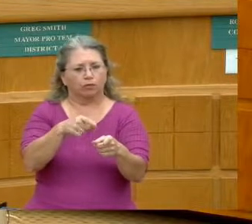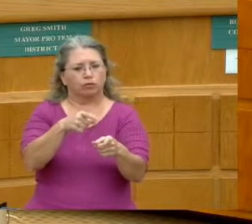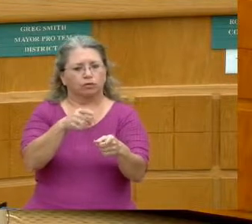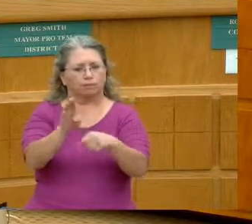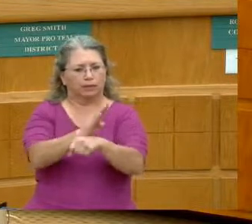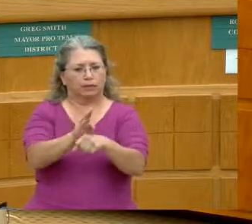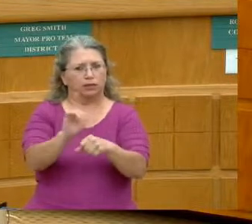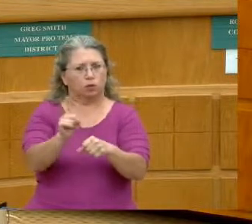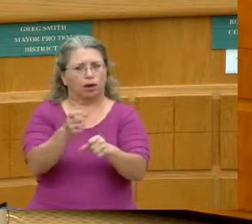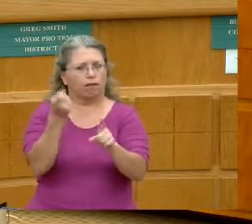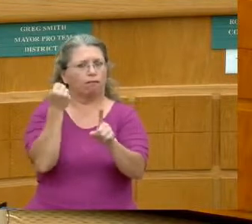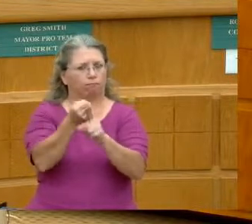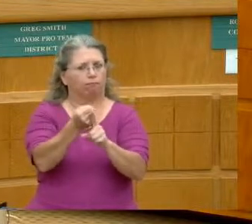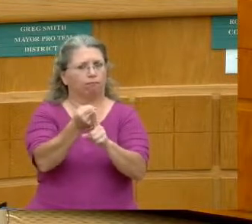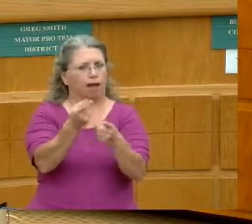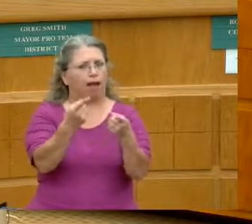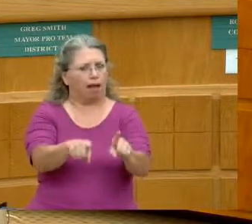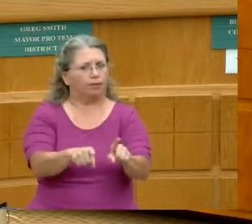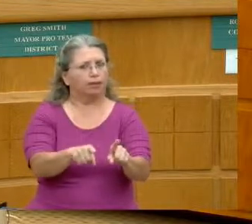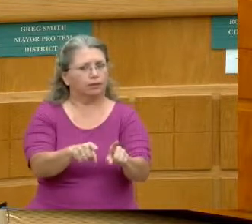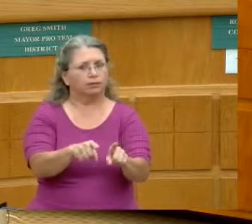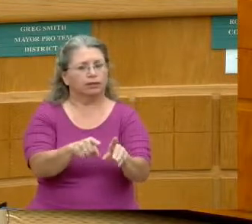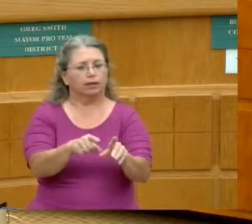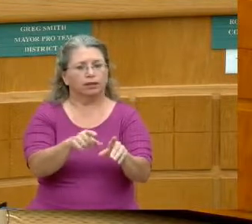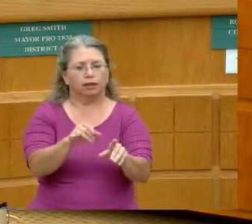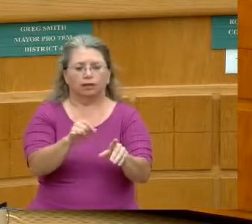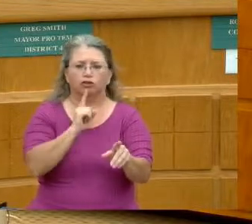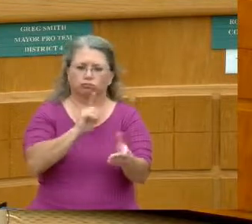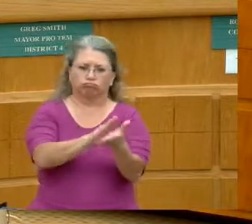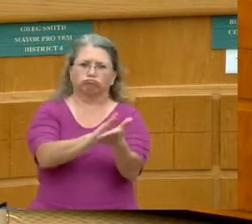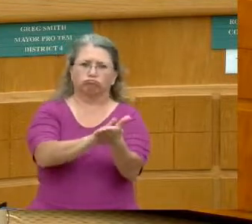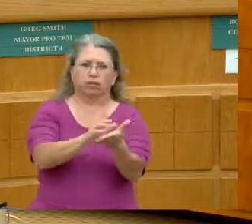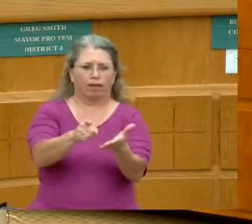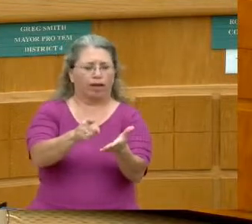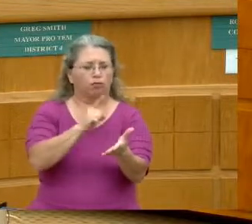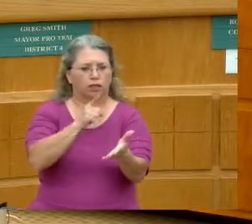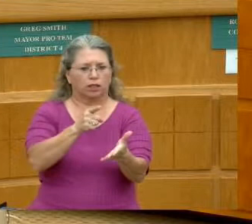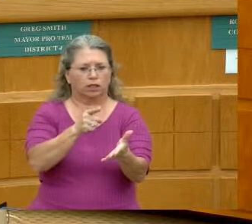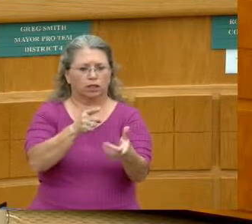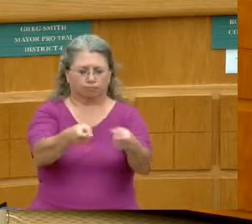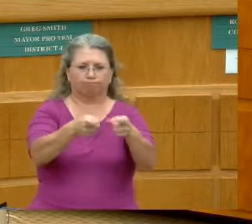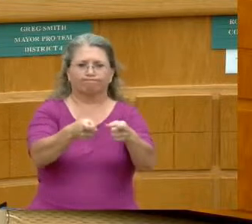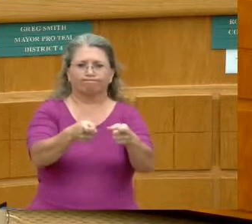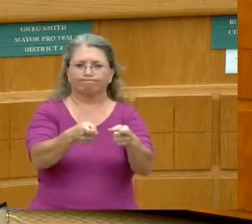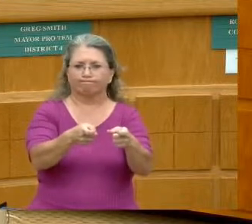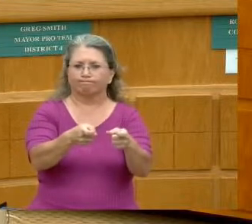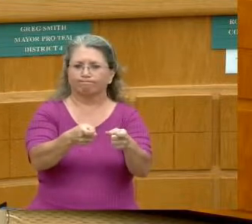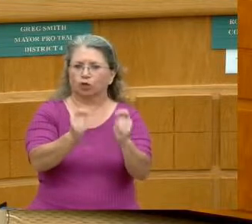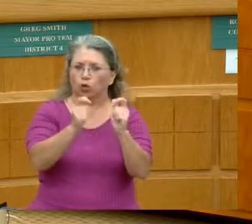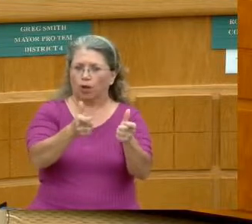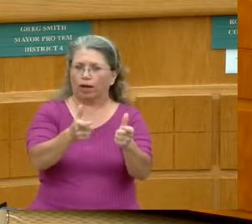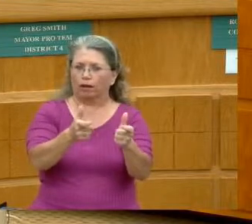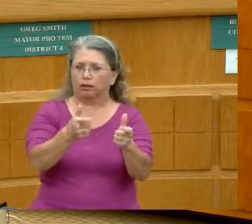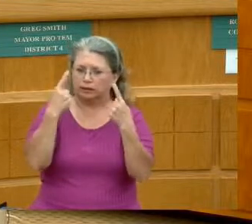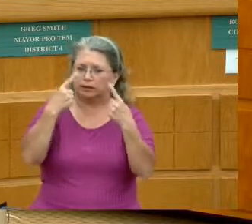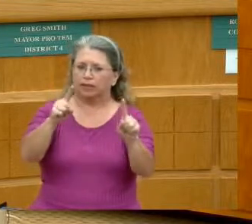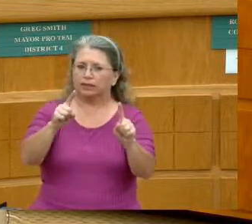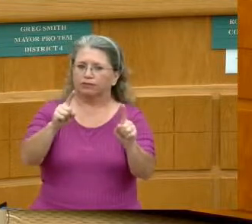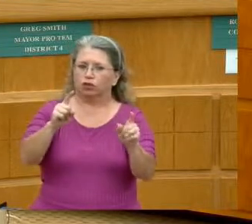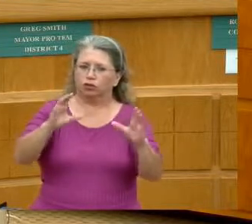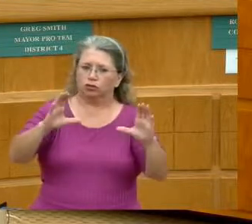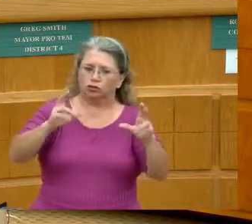commended for their compliance and for their work to help contain them. We've been successful in containing them so far, and